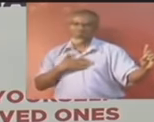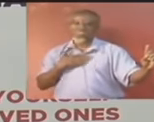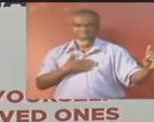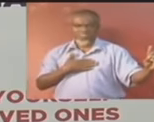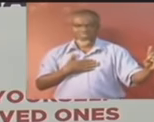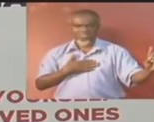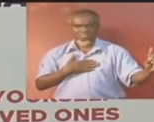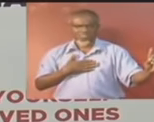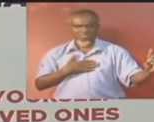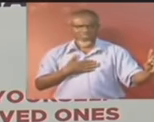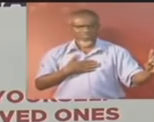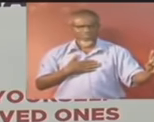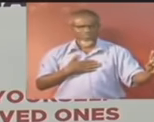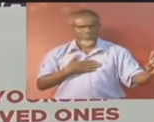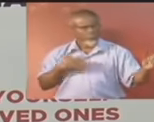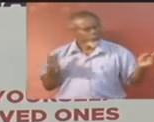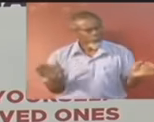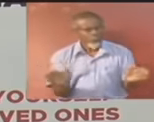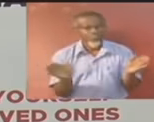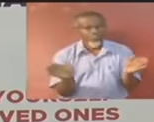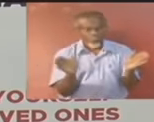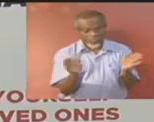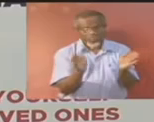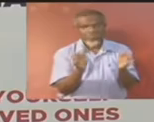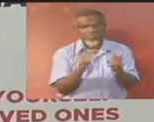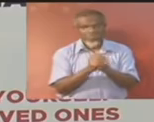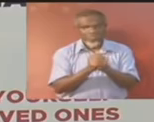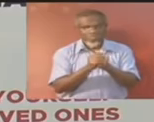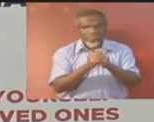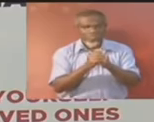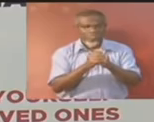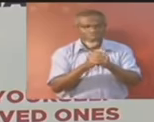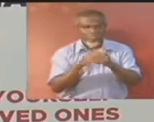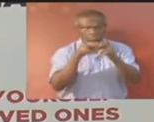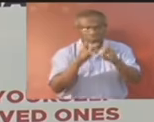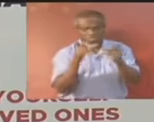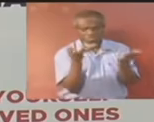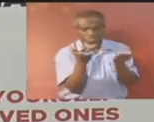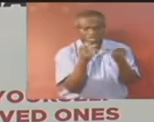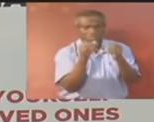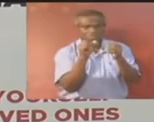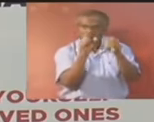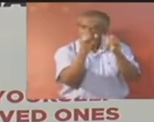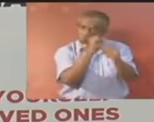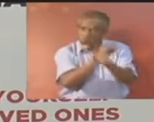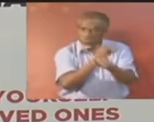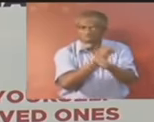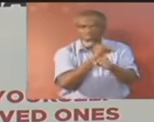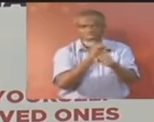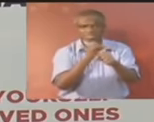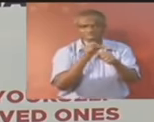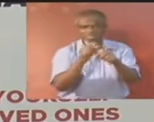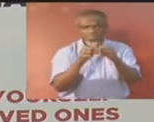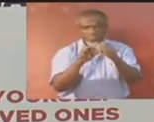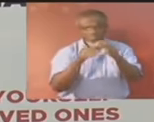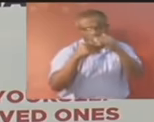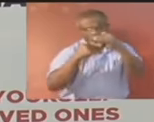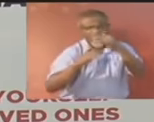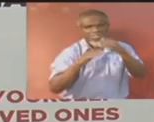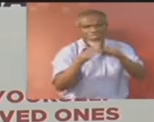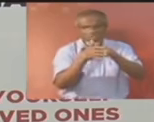other agencies, and especially our frontline staff, for us to support. Let's prevent COVID through these